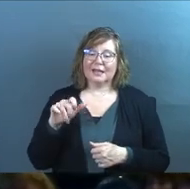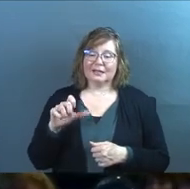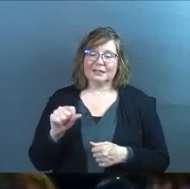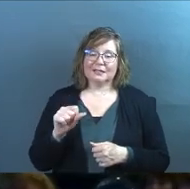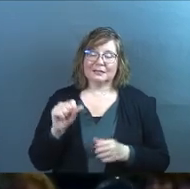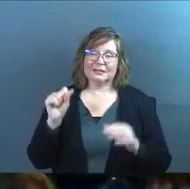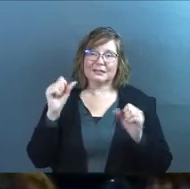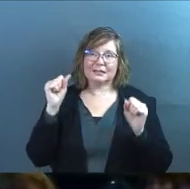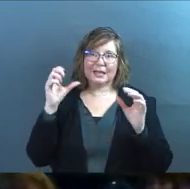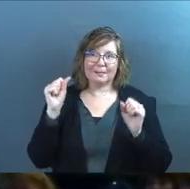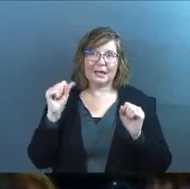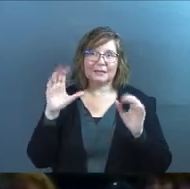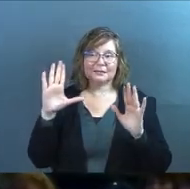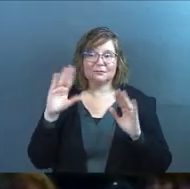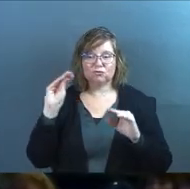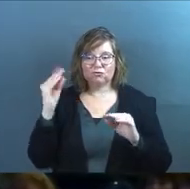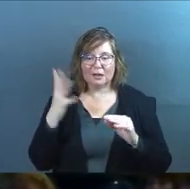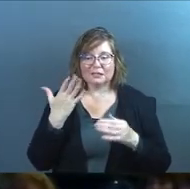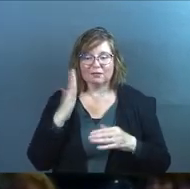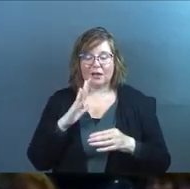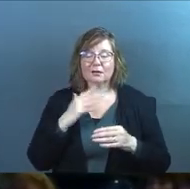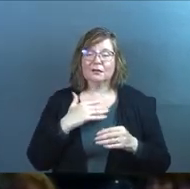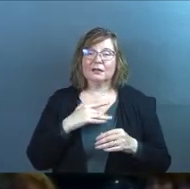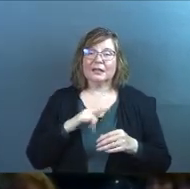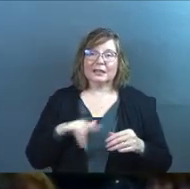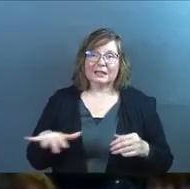is the amazing grace of God. The kingdom of